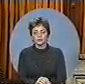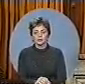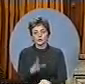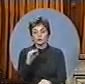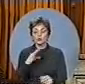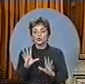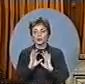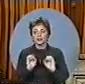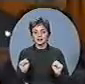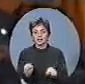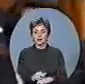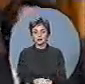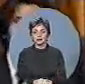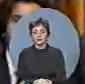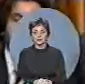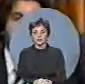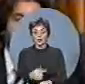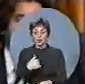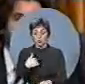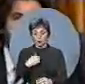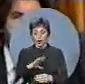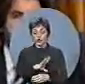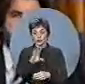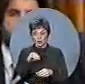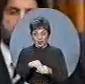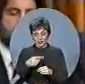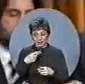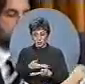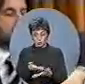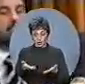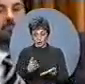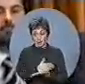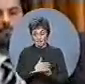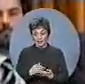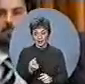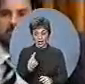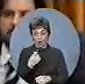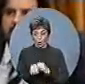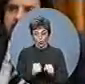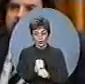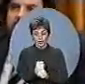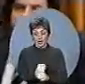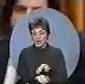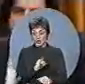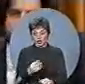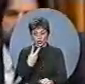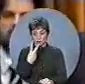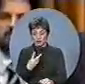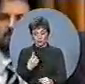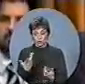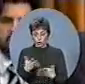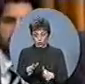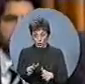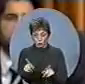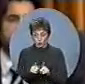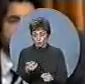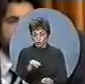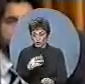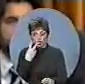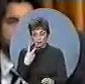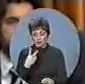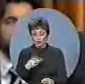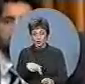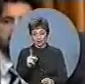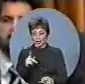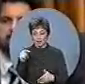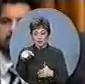Monsieur le Président, j'ai fait partie de ce Parlement. Mr. Speaker, I've been part of this Parliament for 11 years, and I've never seen anything as